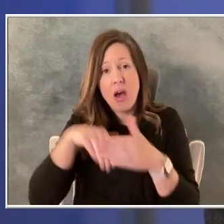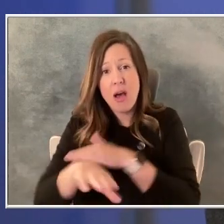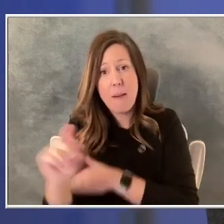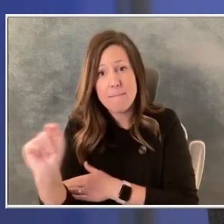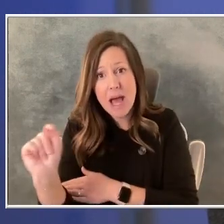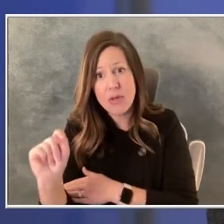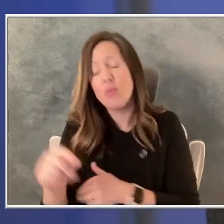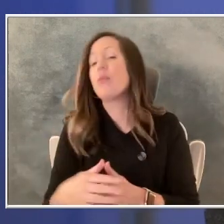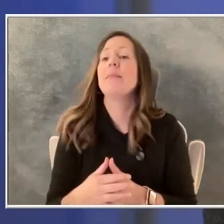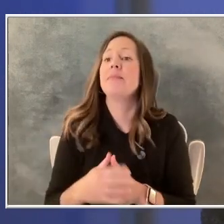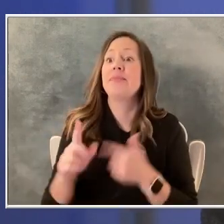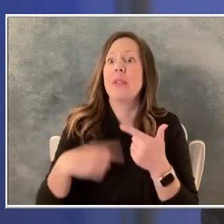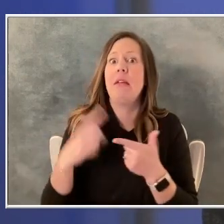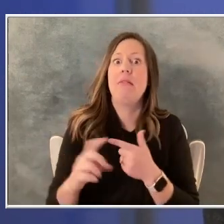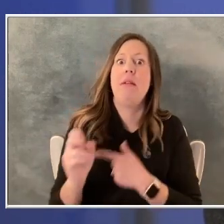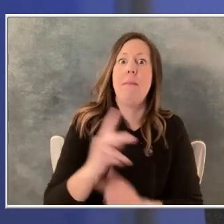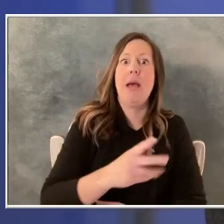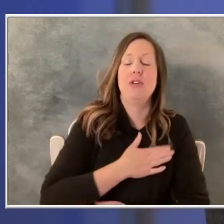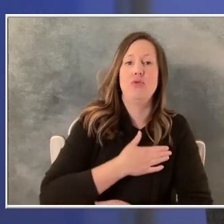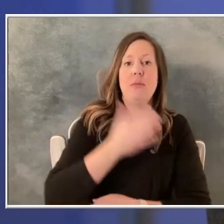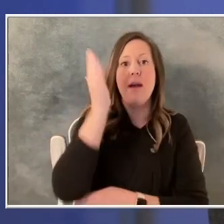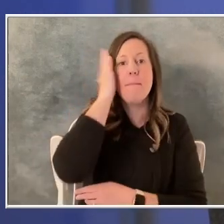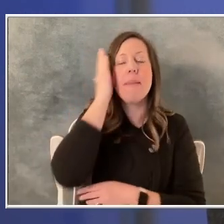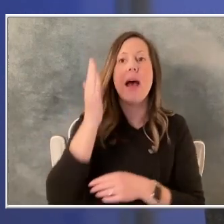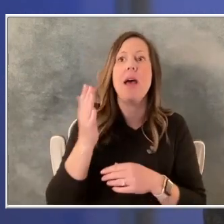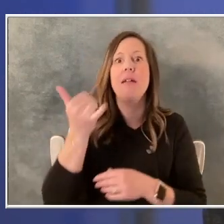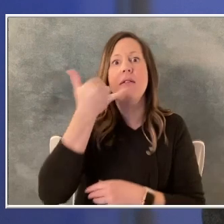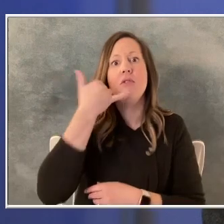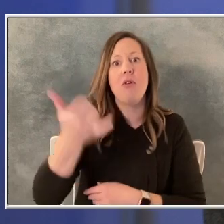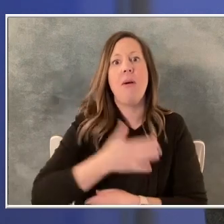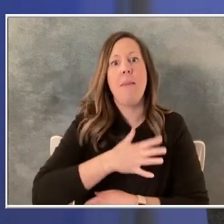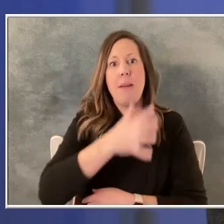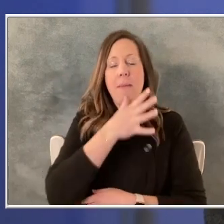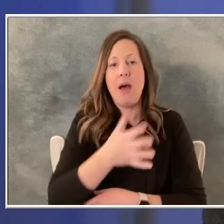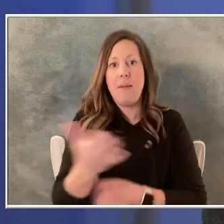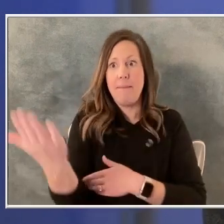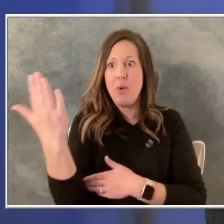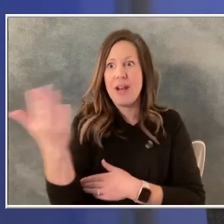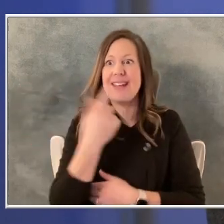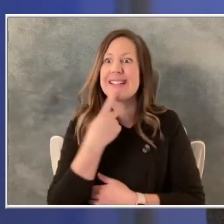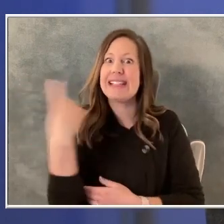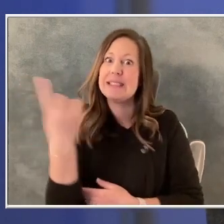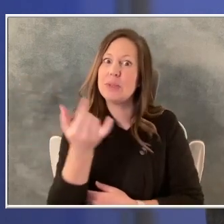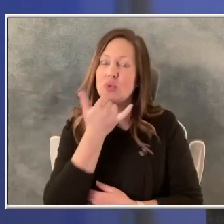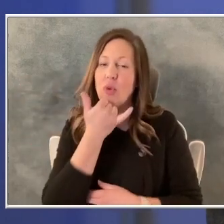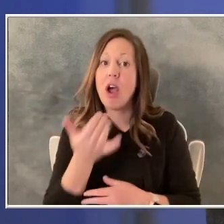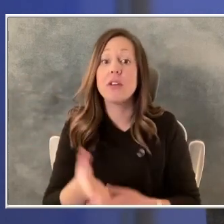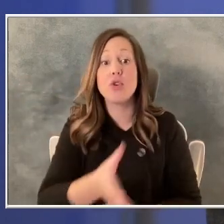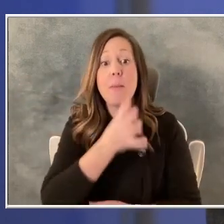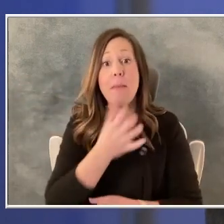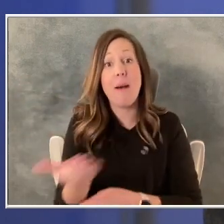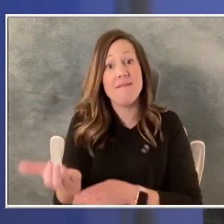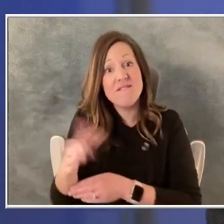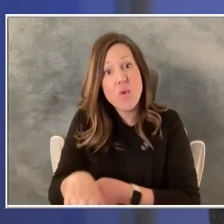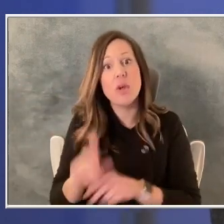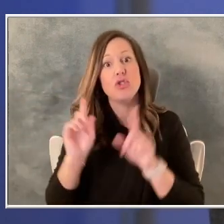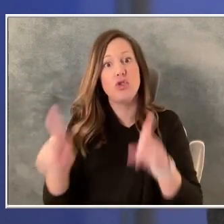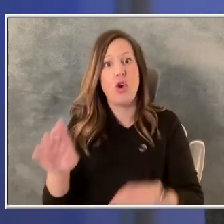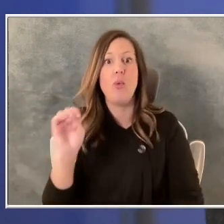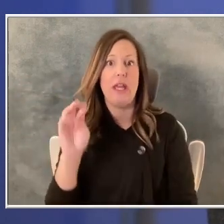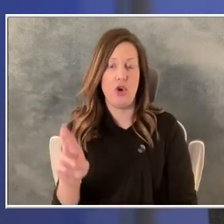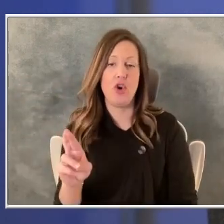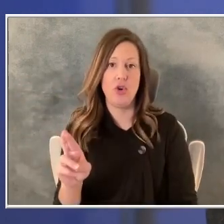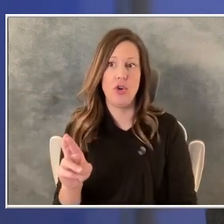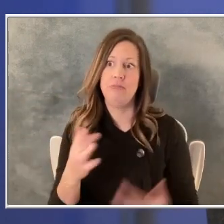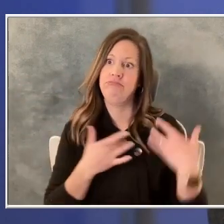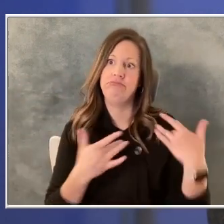back to my bed, called my mom in the morning and said, something's wrong. And so she forced me to go to the ER, which I normally don't ever